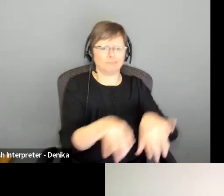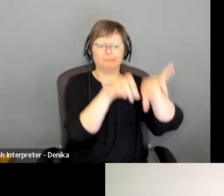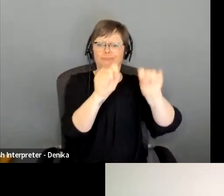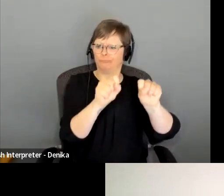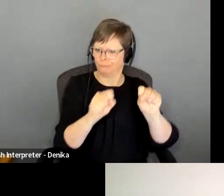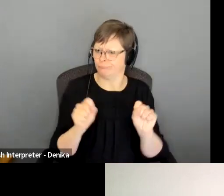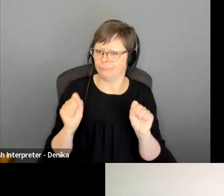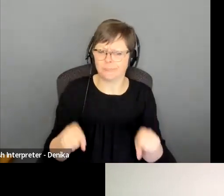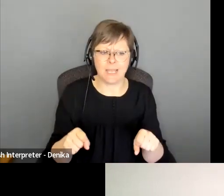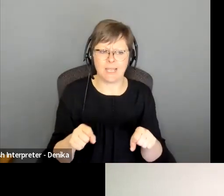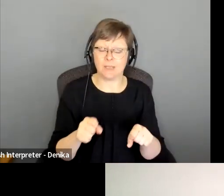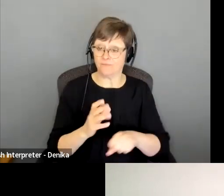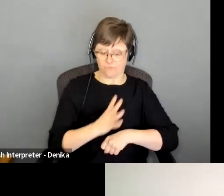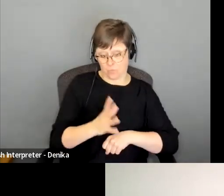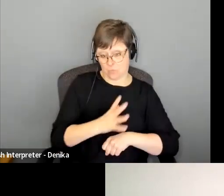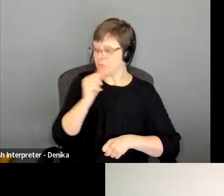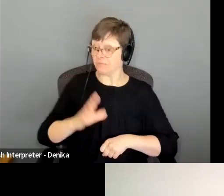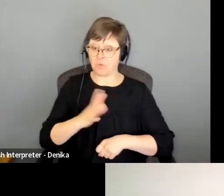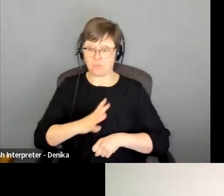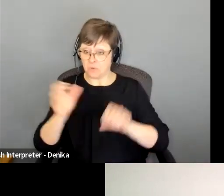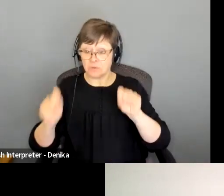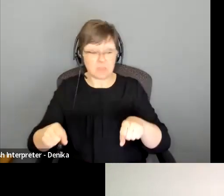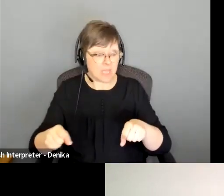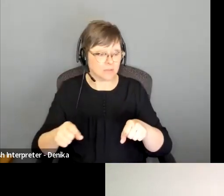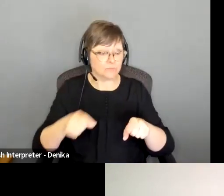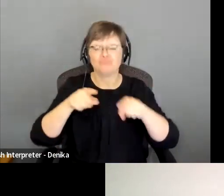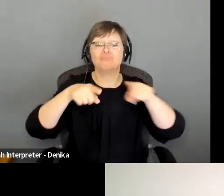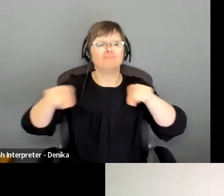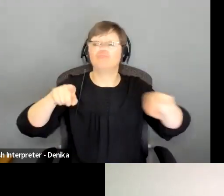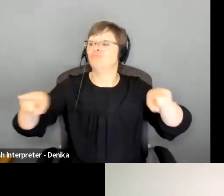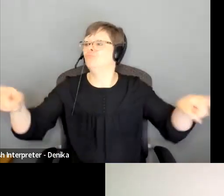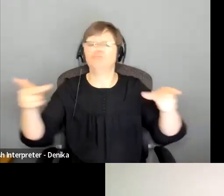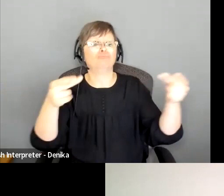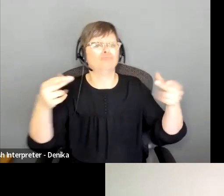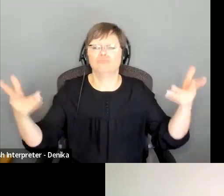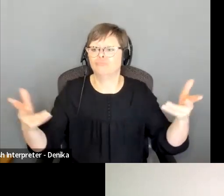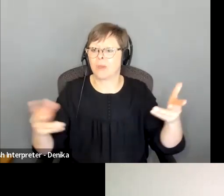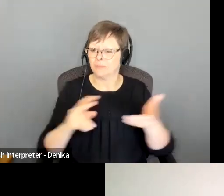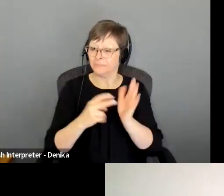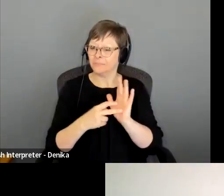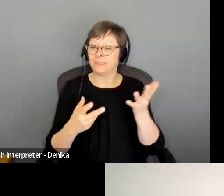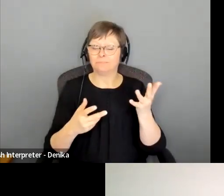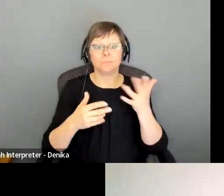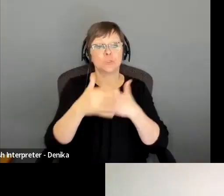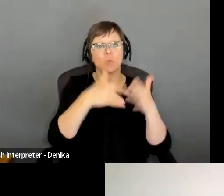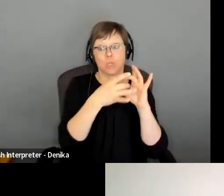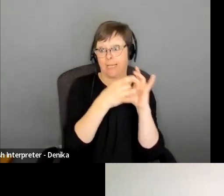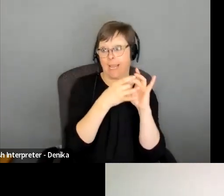both formal and informal ways to delegate. So informal delegation could look like utilizing social